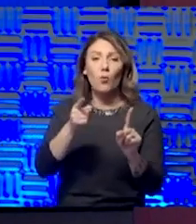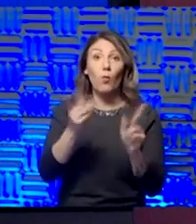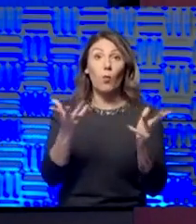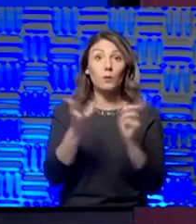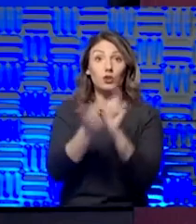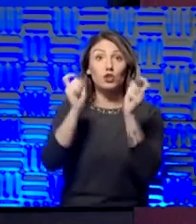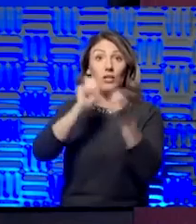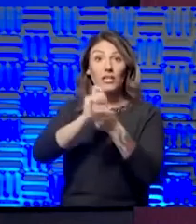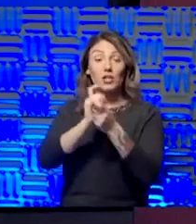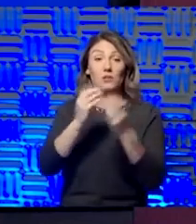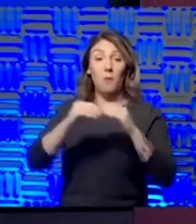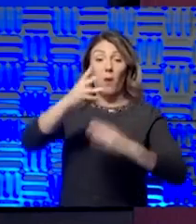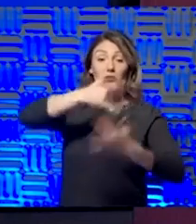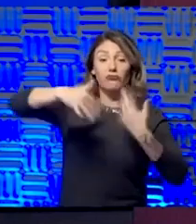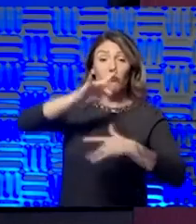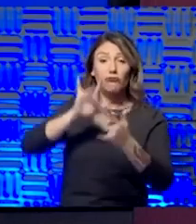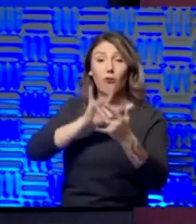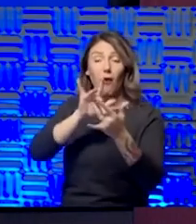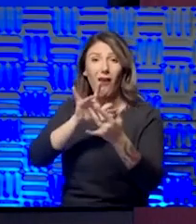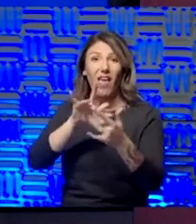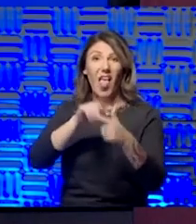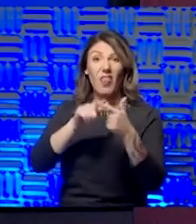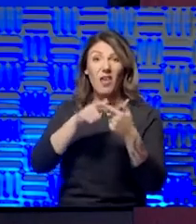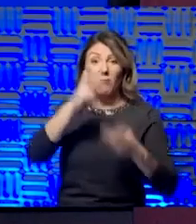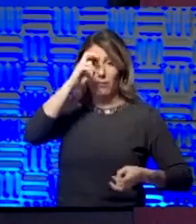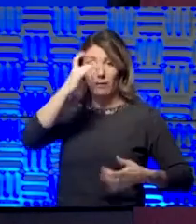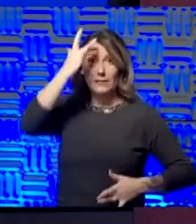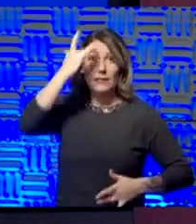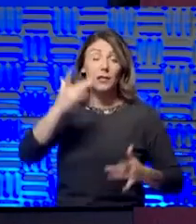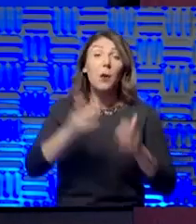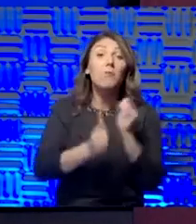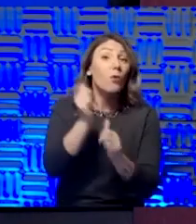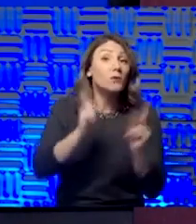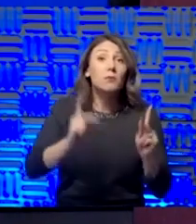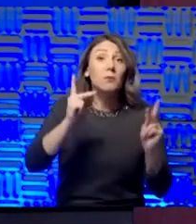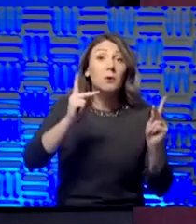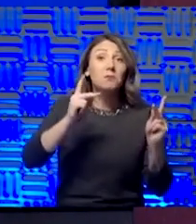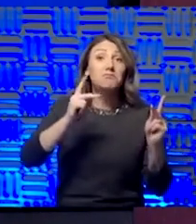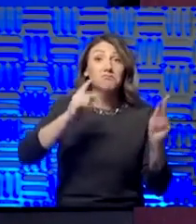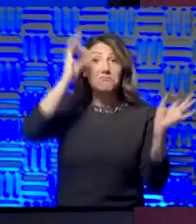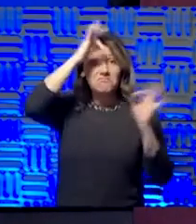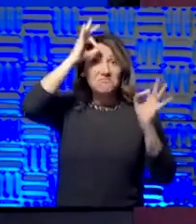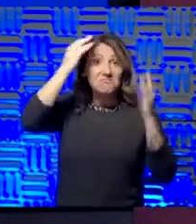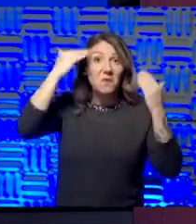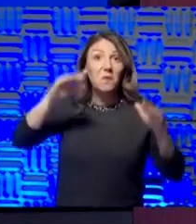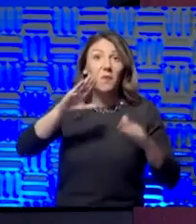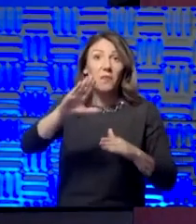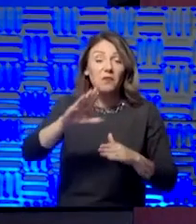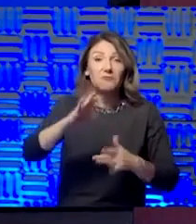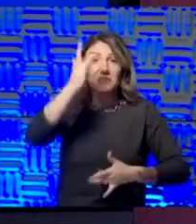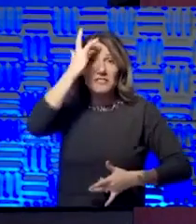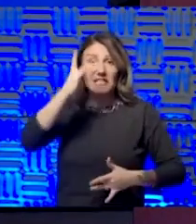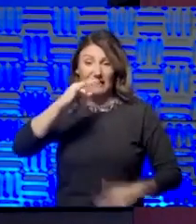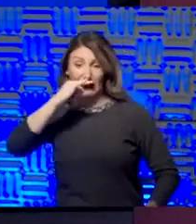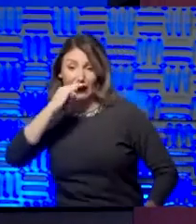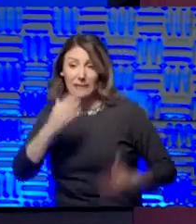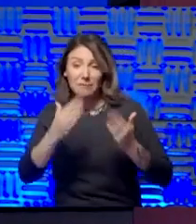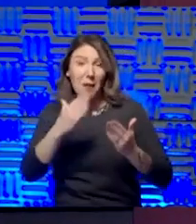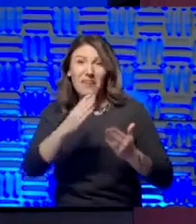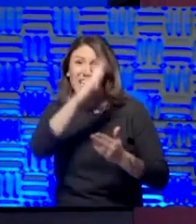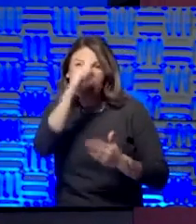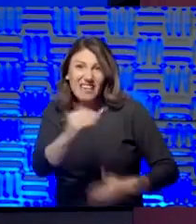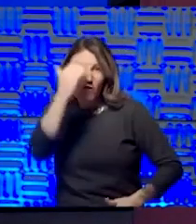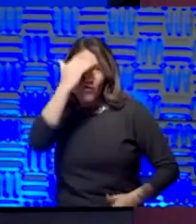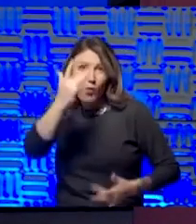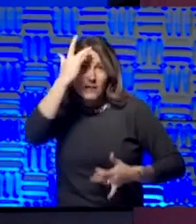If you have a lot more social contacts and you're sick, and remember, most people don't know that they're sick in the initial phases, and kids may never know that they're sick. Young adults may never